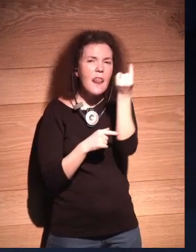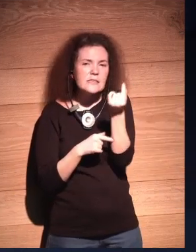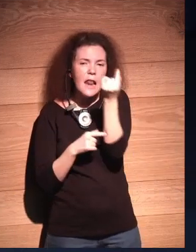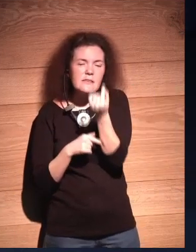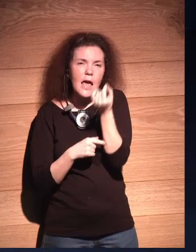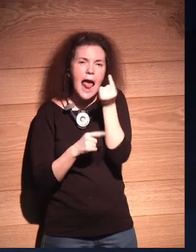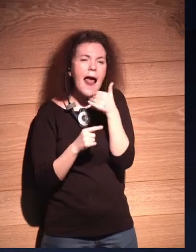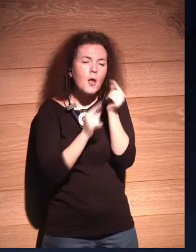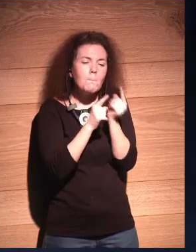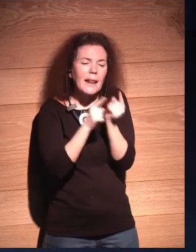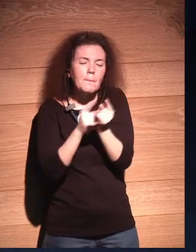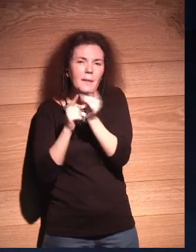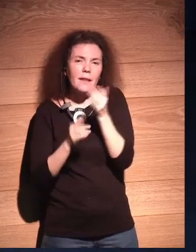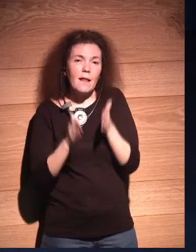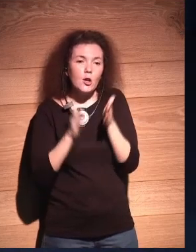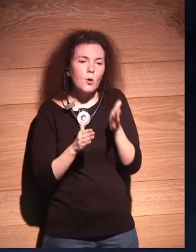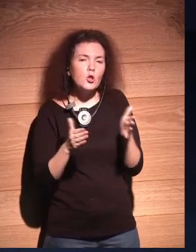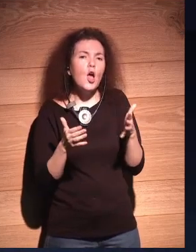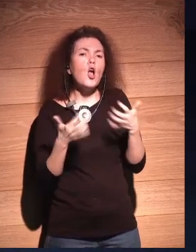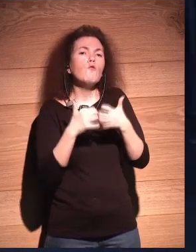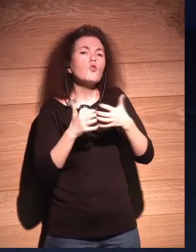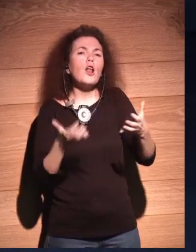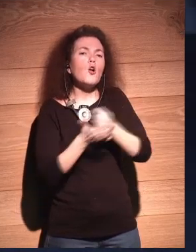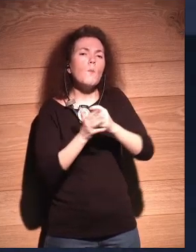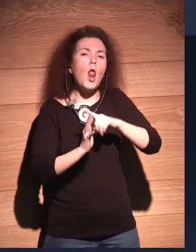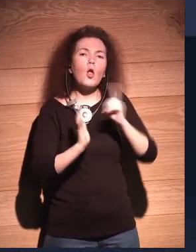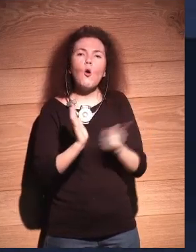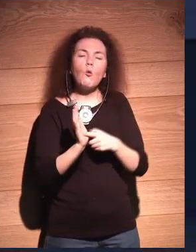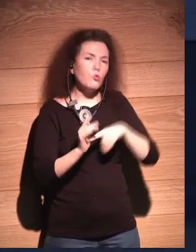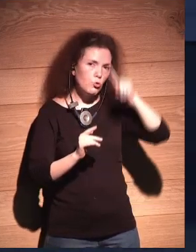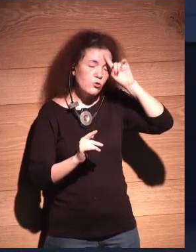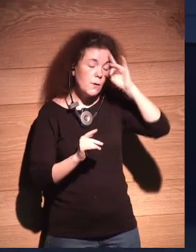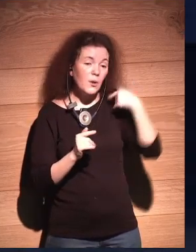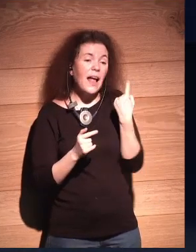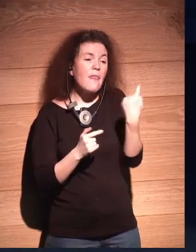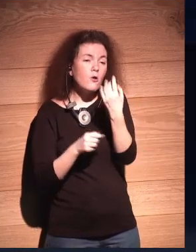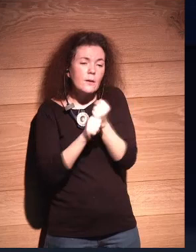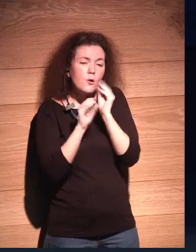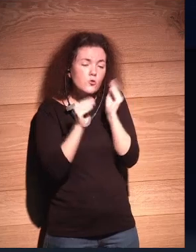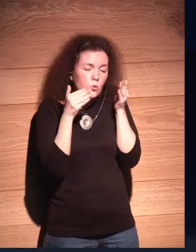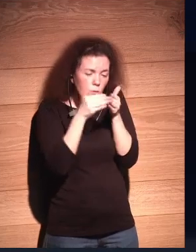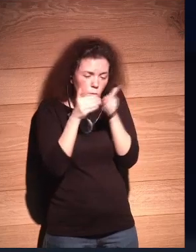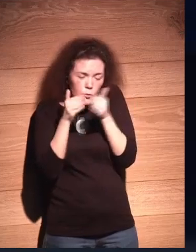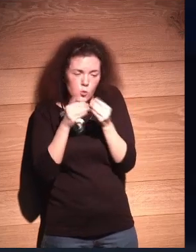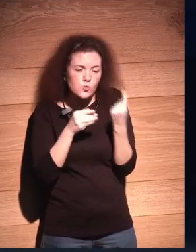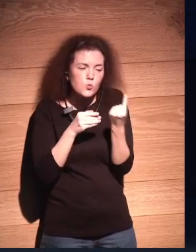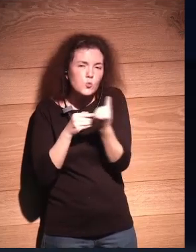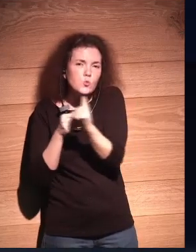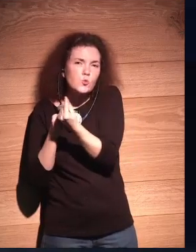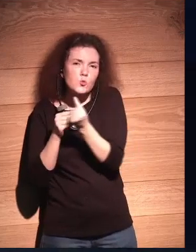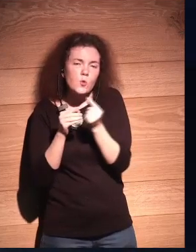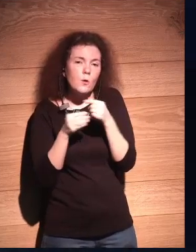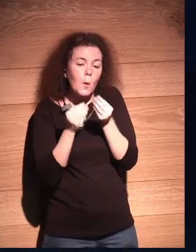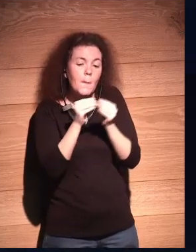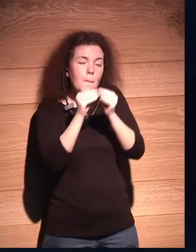how the whole thing worked. Everyone just did their one thing, and so it had been years of work to get these